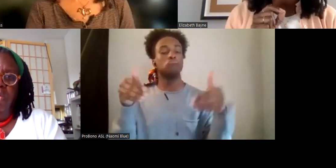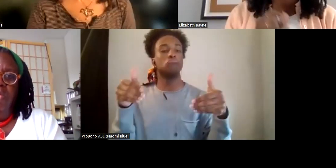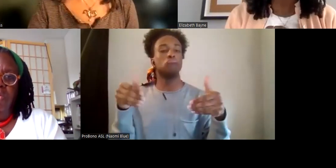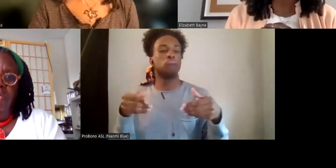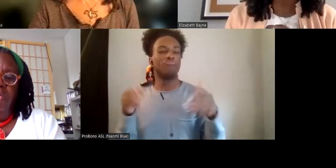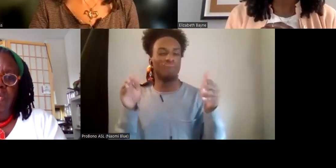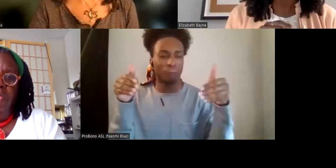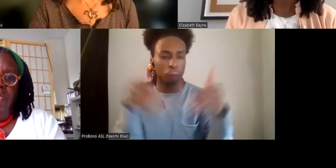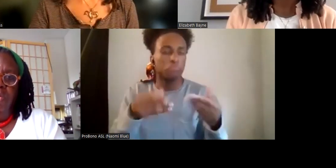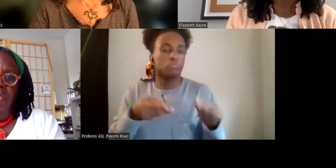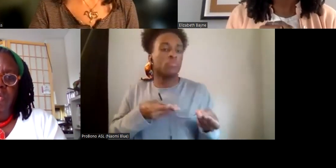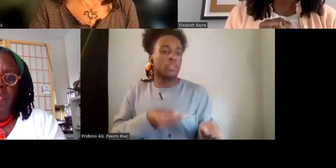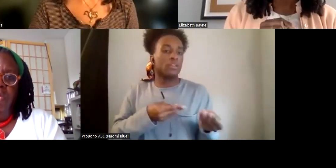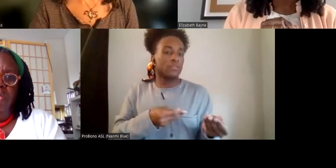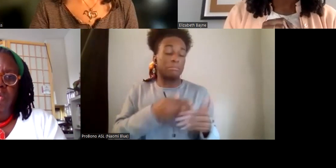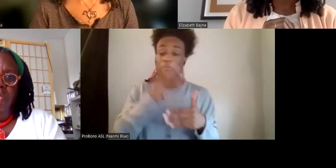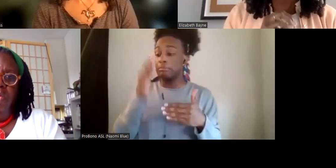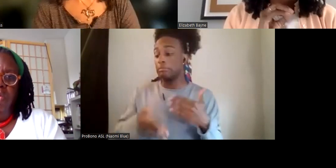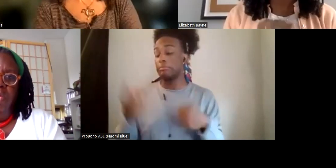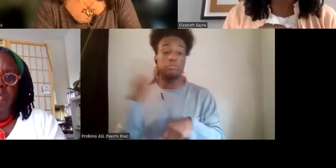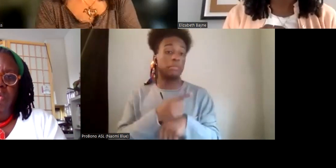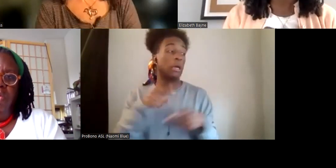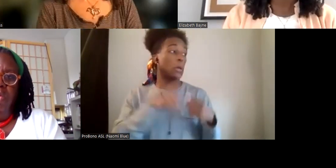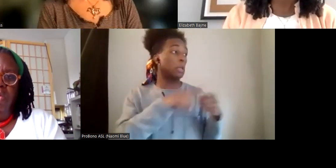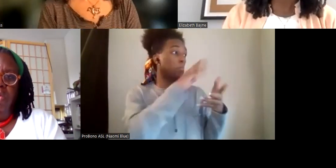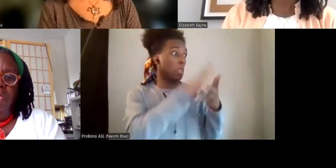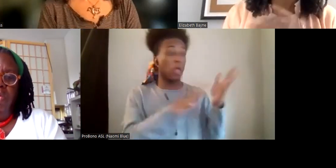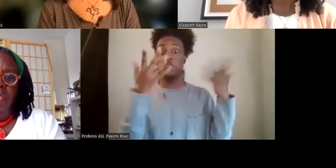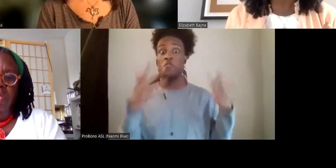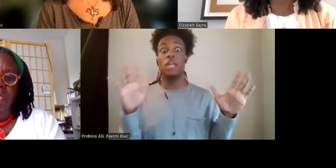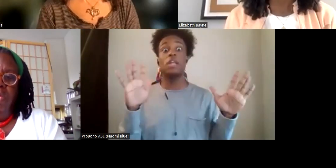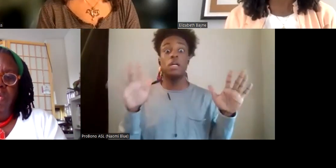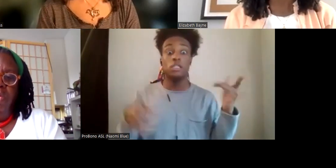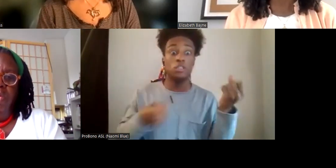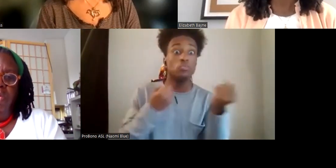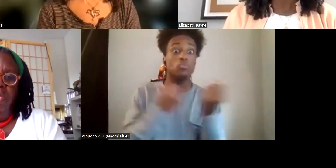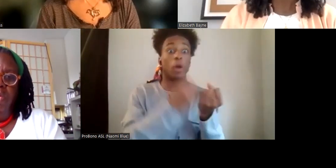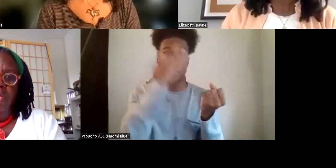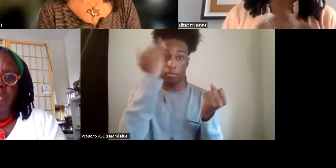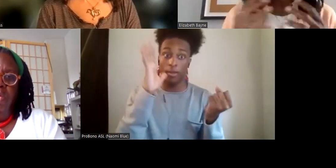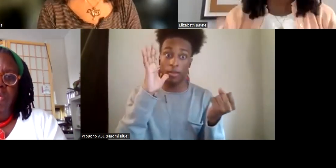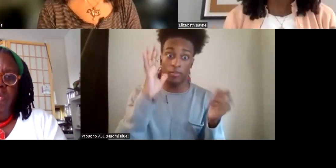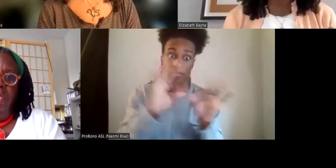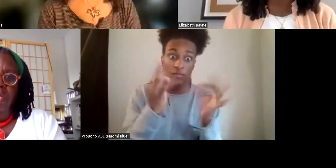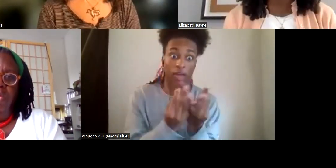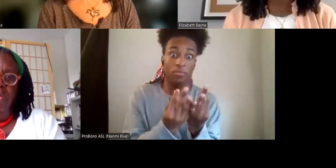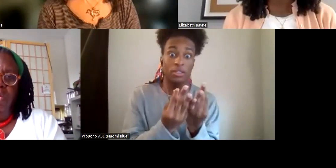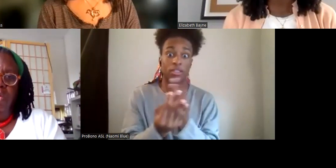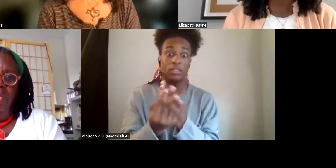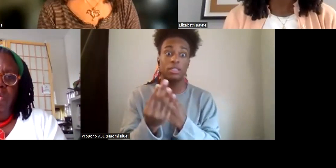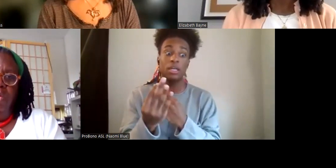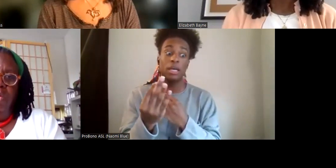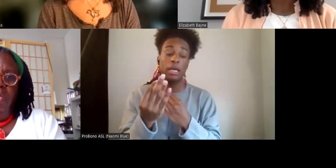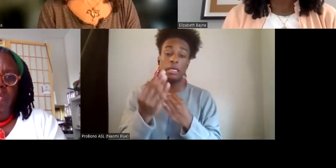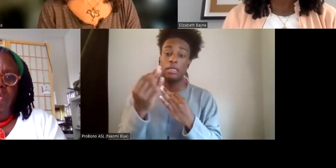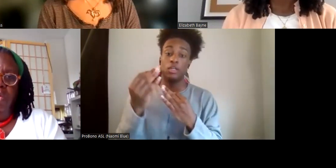to encouraging Black families and providing support for Black families so they can increase their breastfeeding rates, they're going to be the same solutions